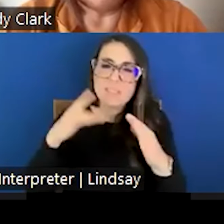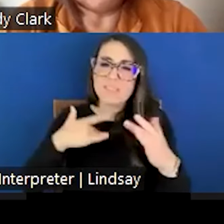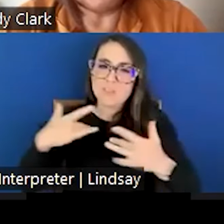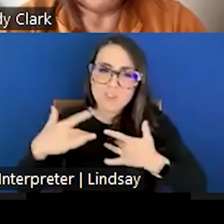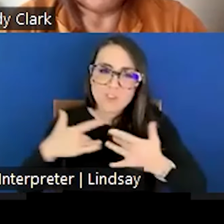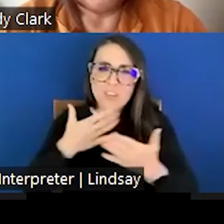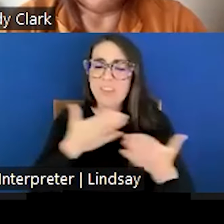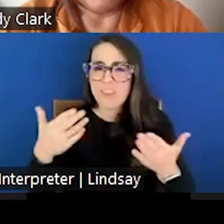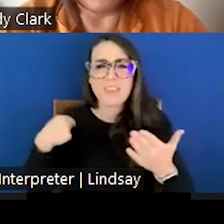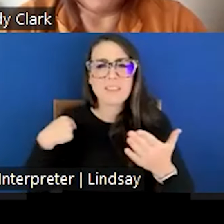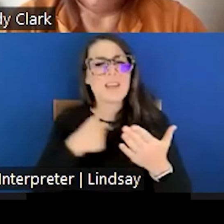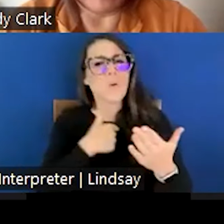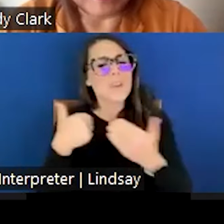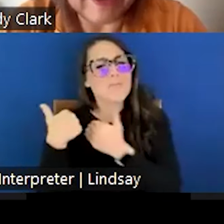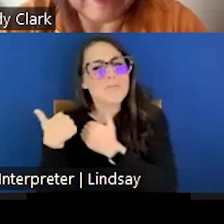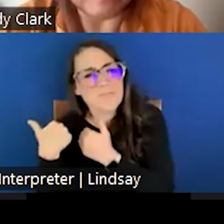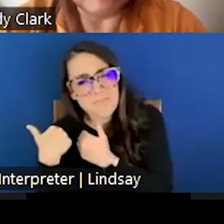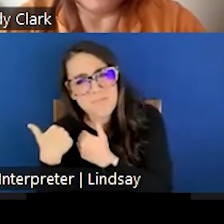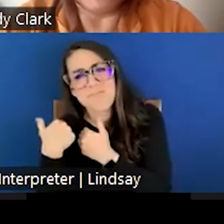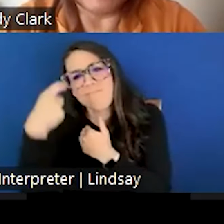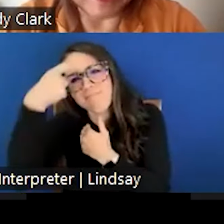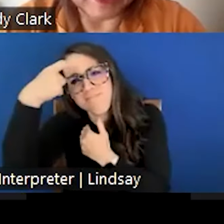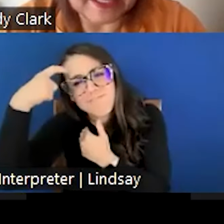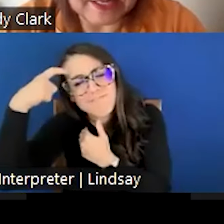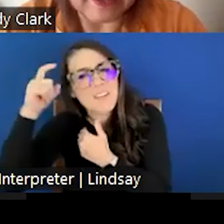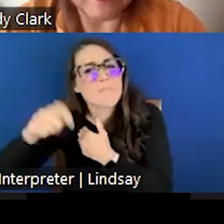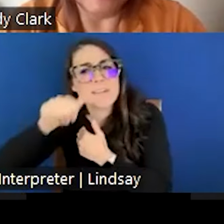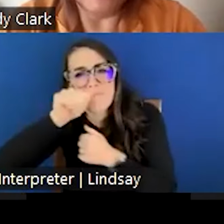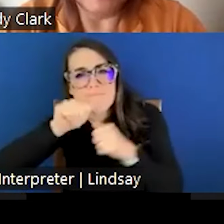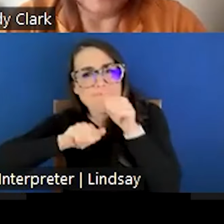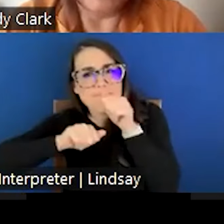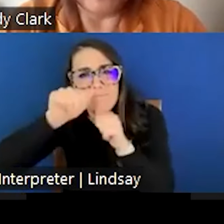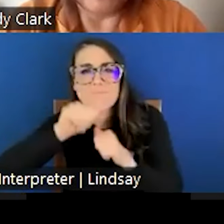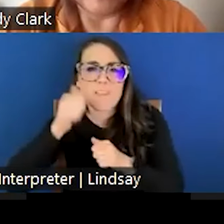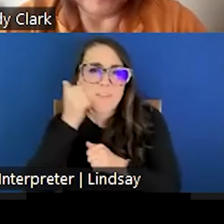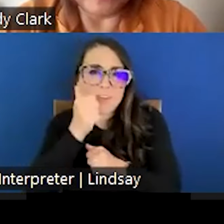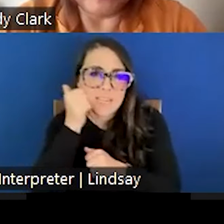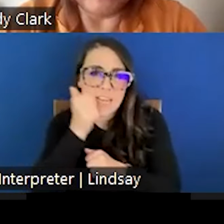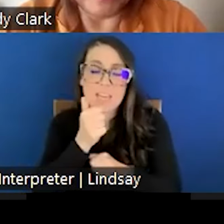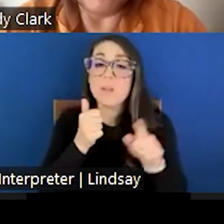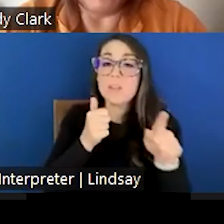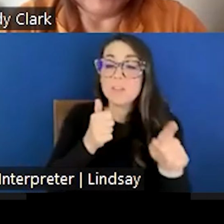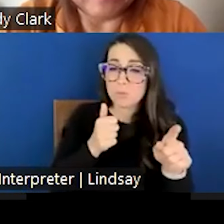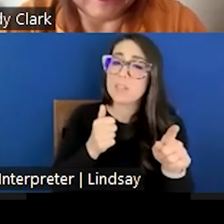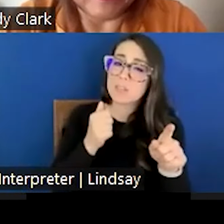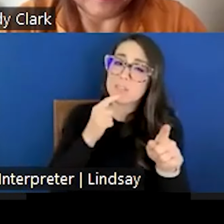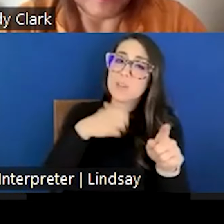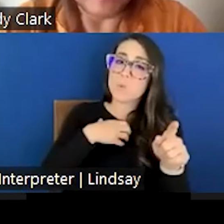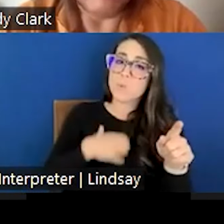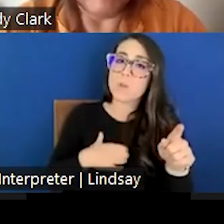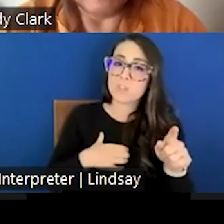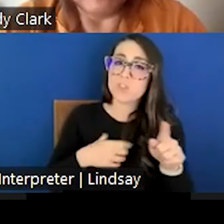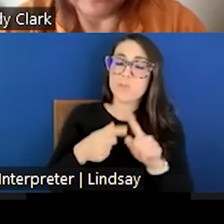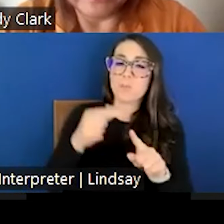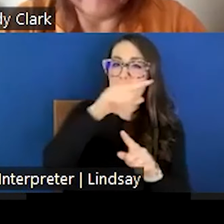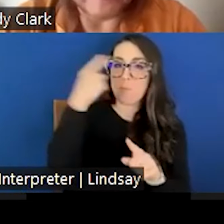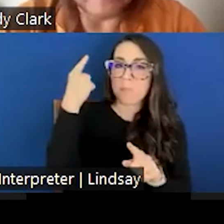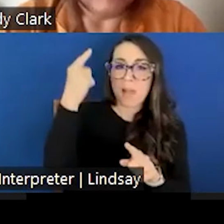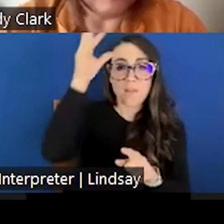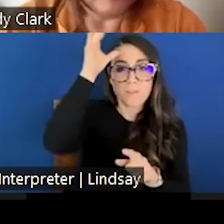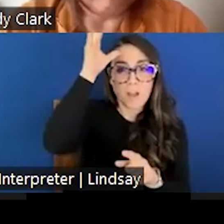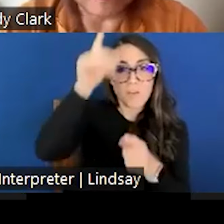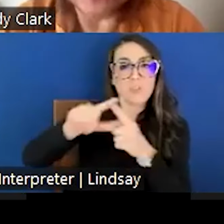And yet, here's the wish from a Black father to his Black son in a world that we know can be difficult, but where he